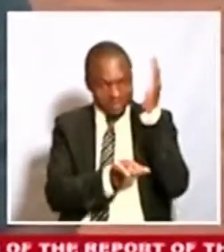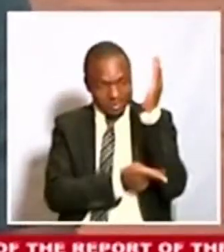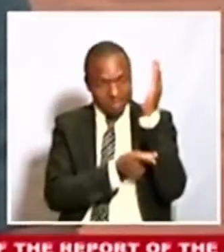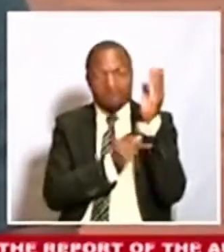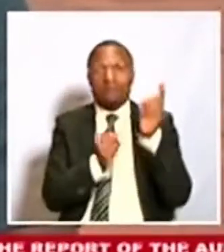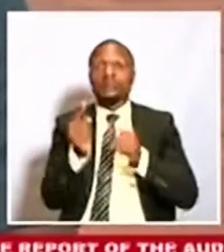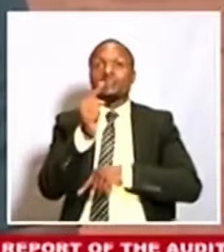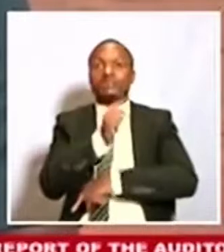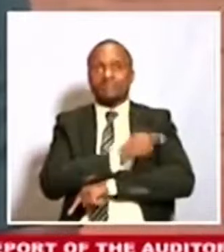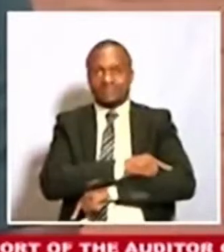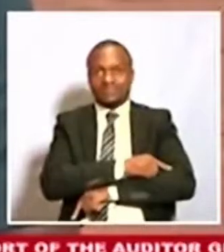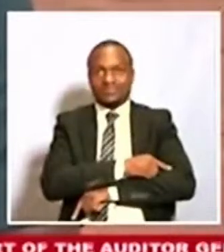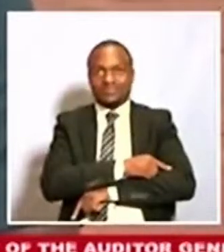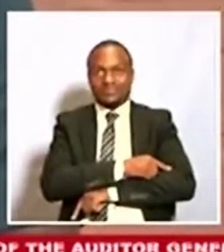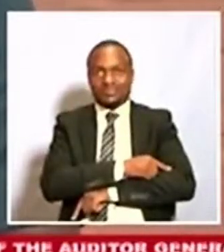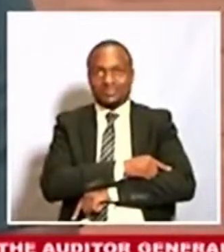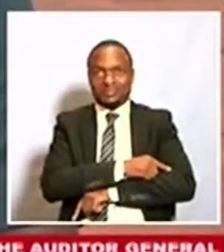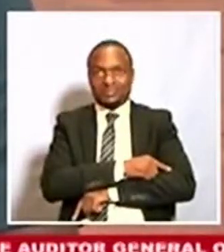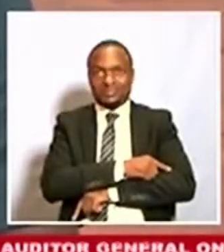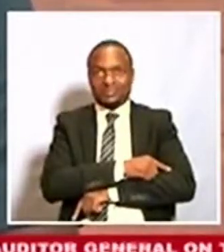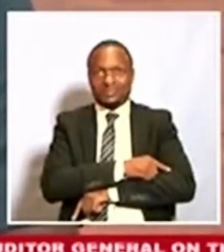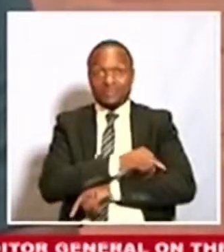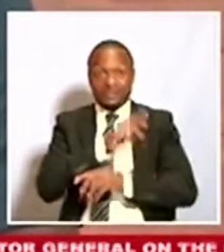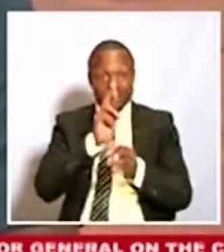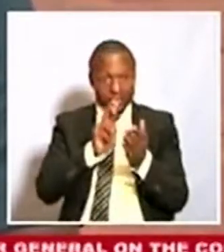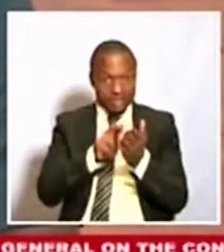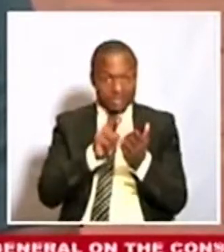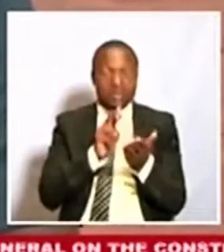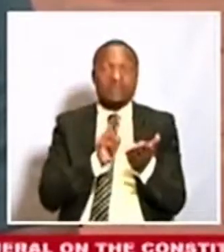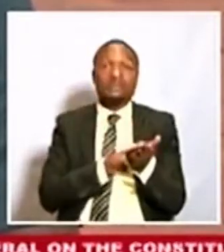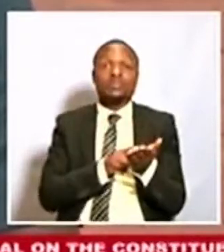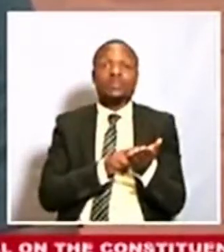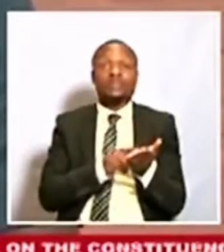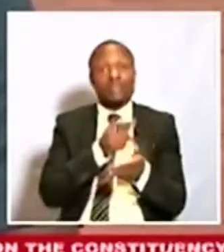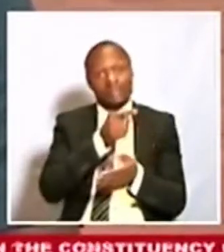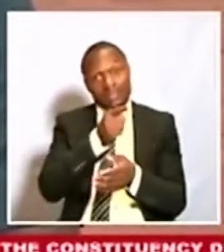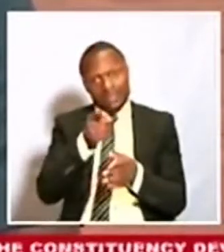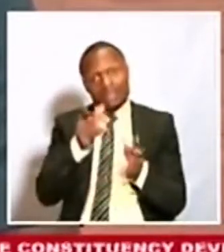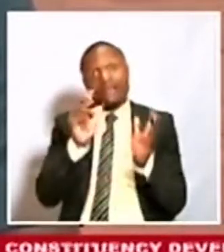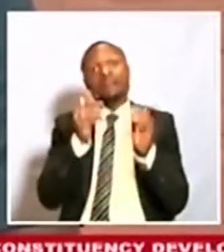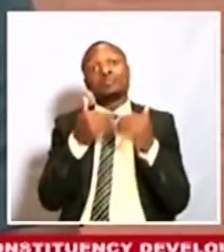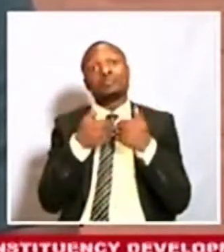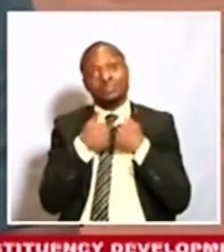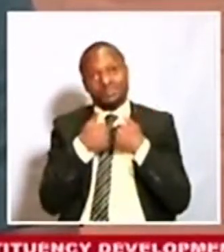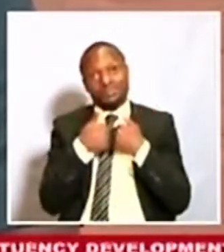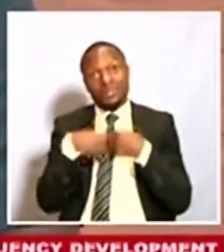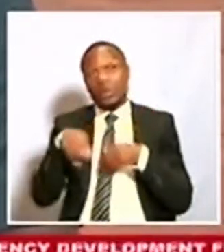to date, it is reported that they have